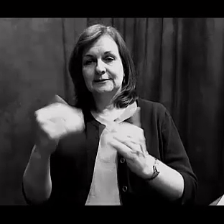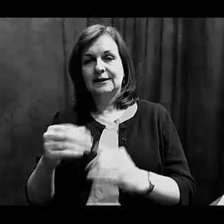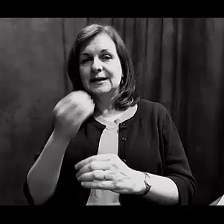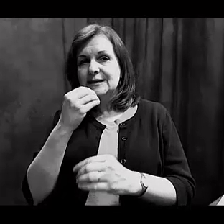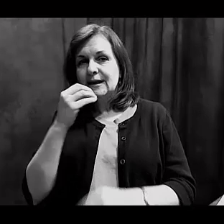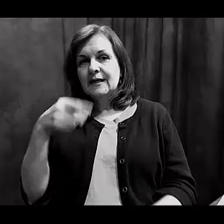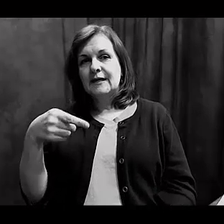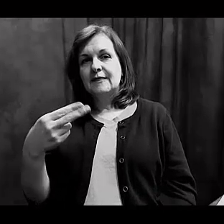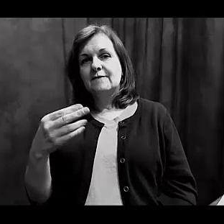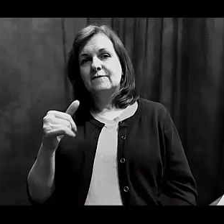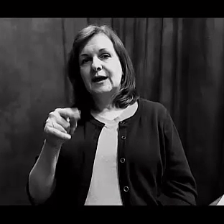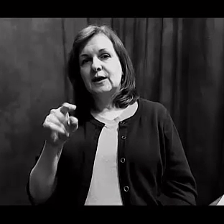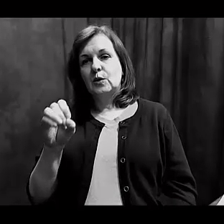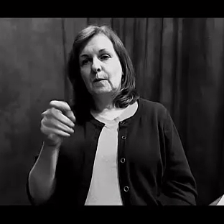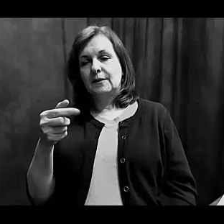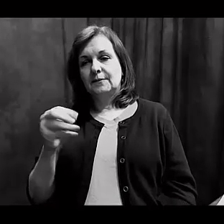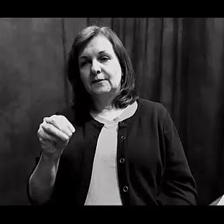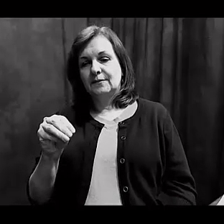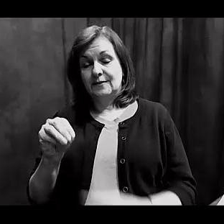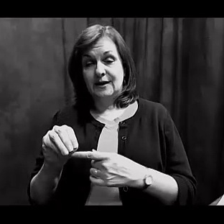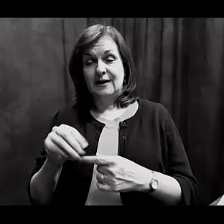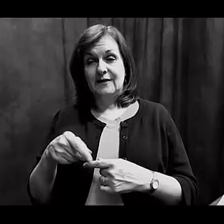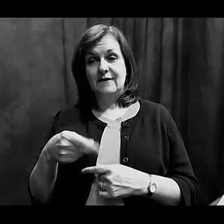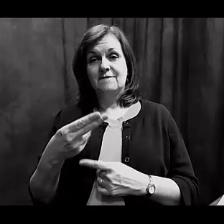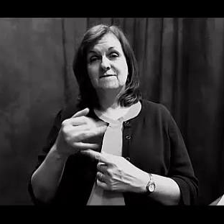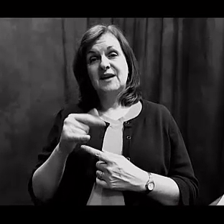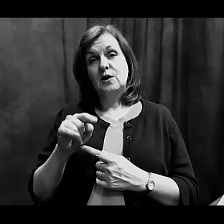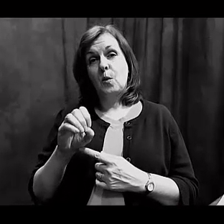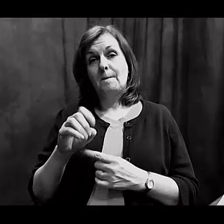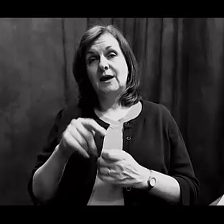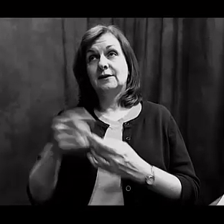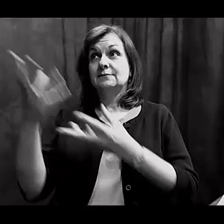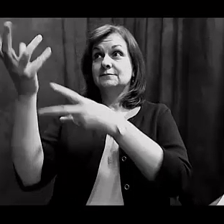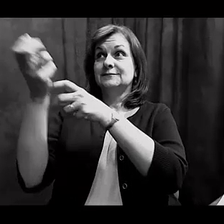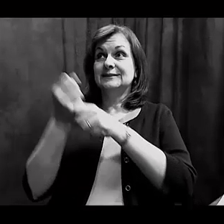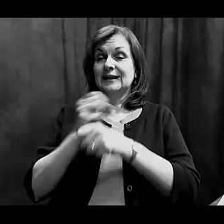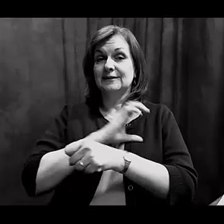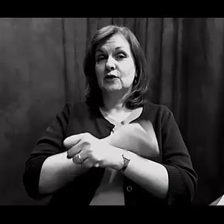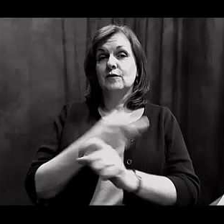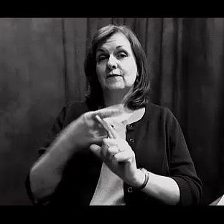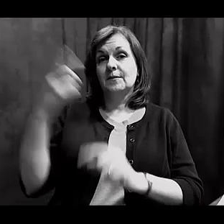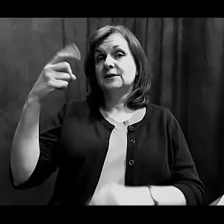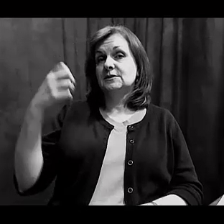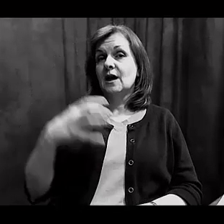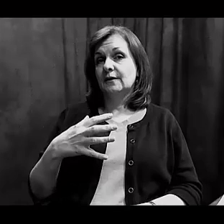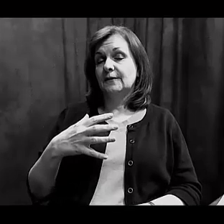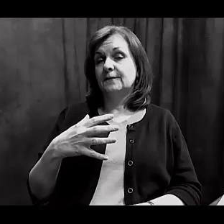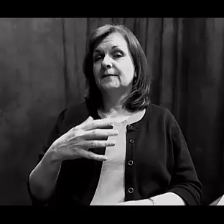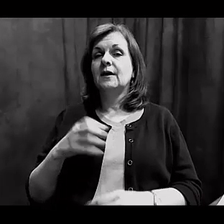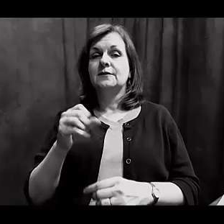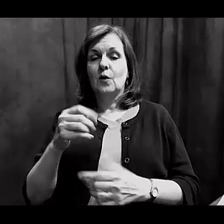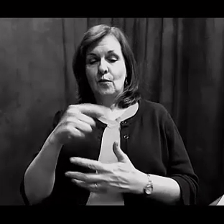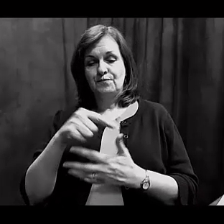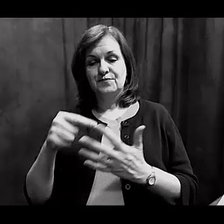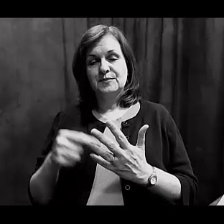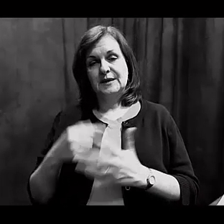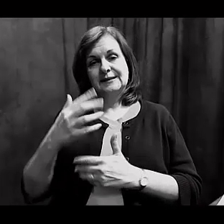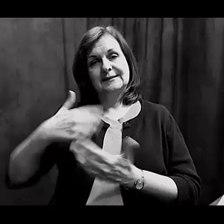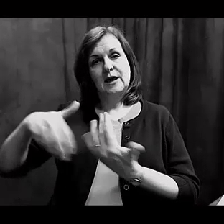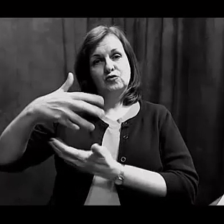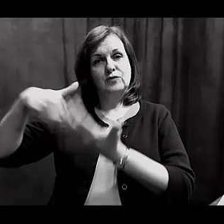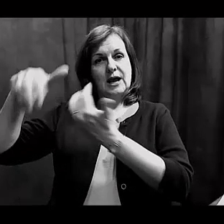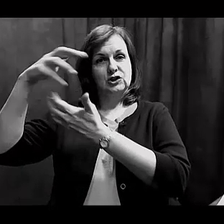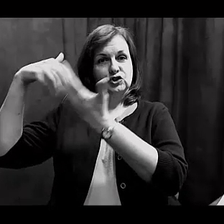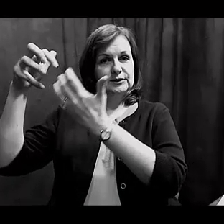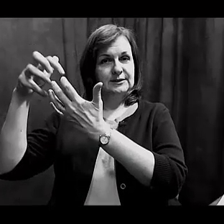the phytoplankton, in essence, eating sunlight, right? So these kinds